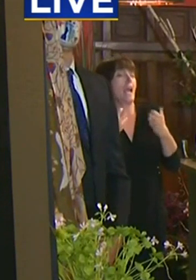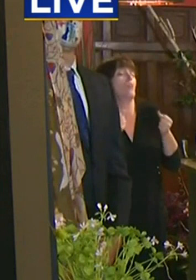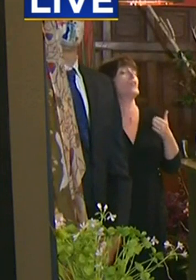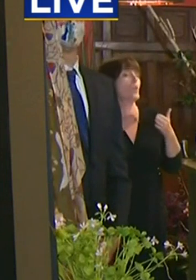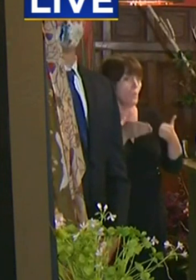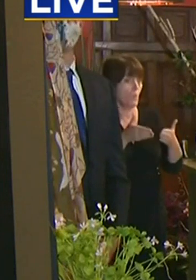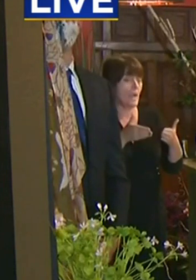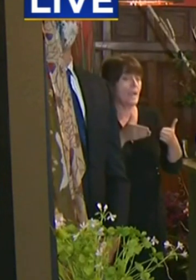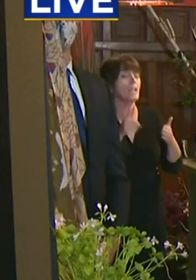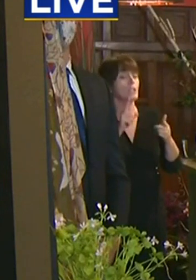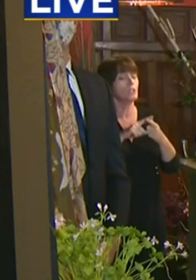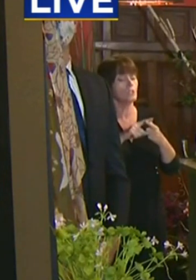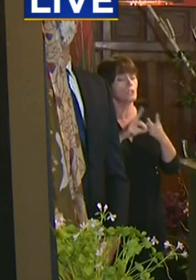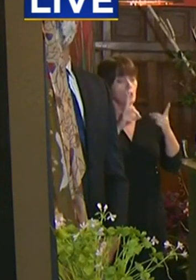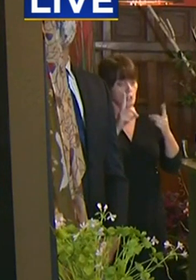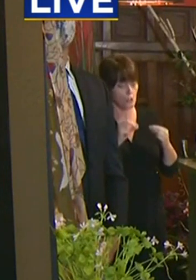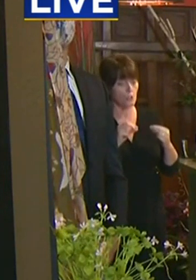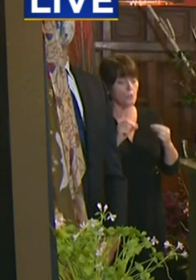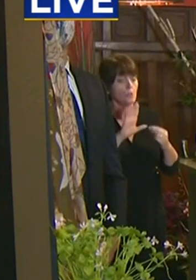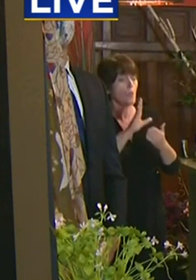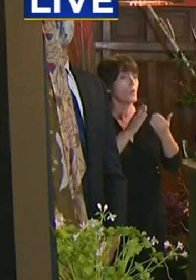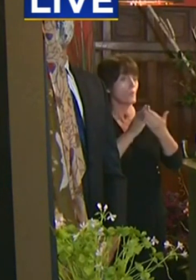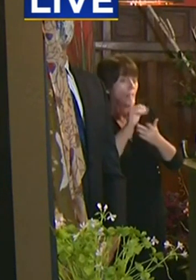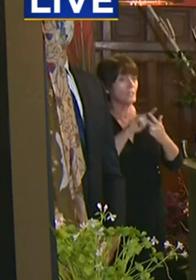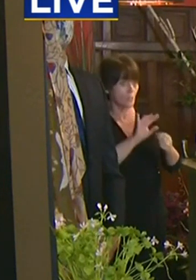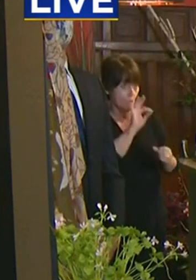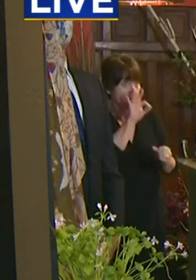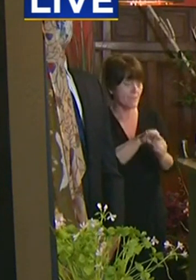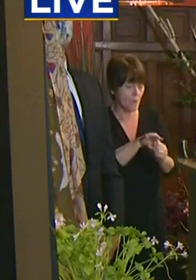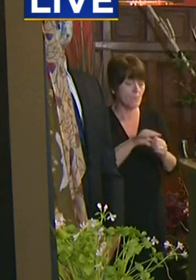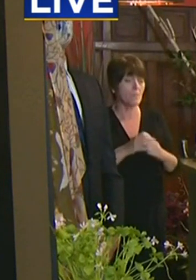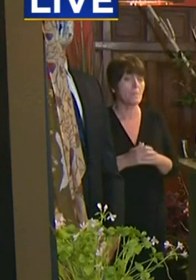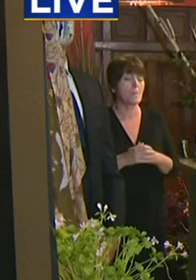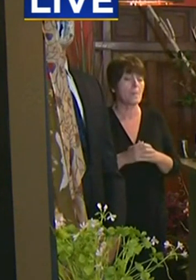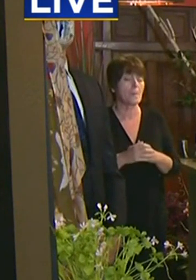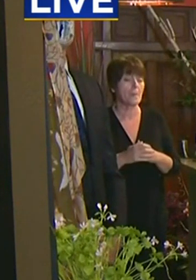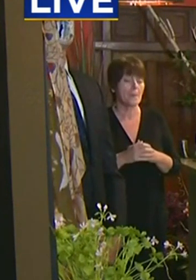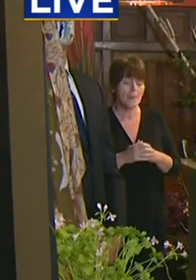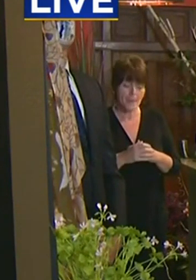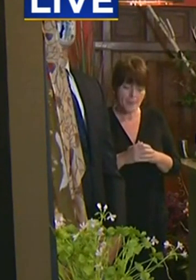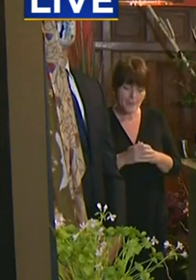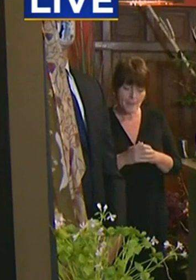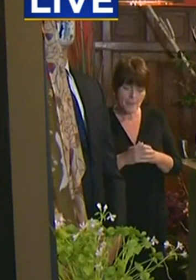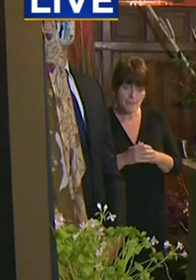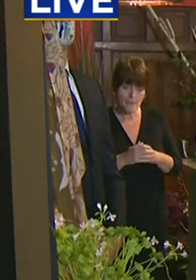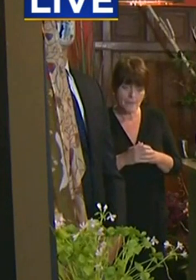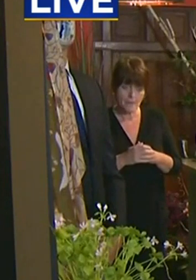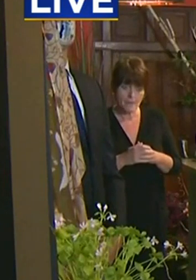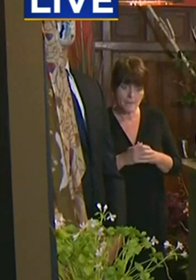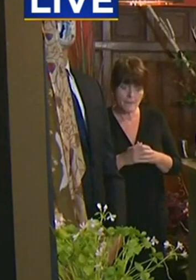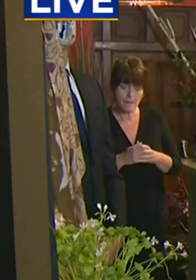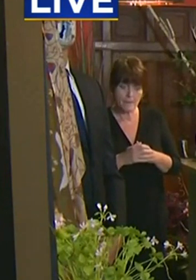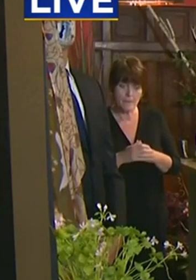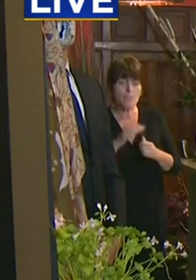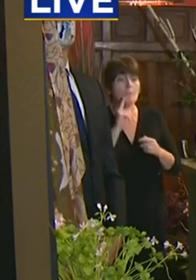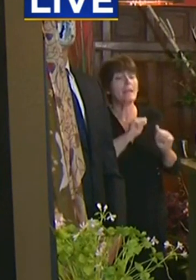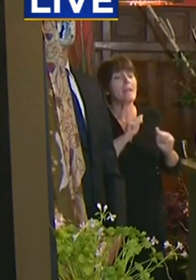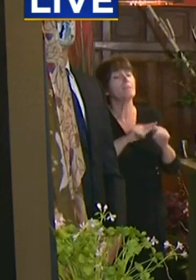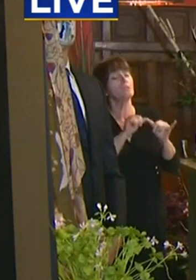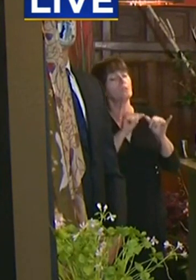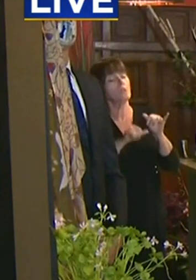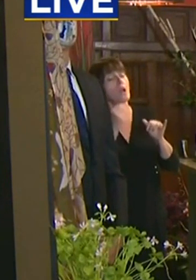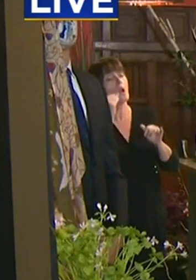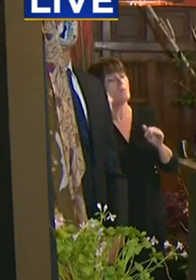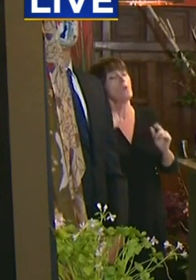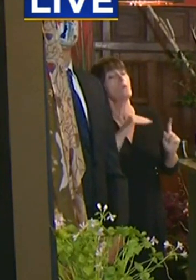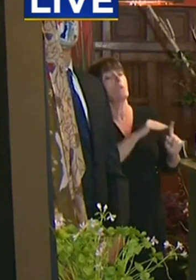to exercise your right to vote than from the safety and convenience of your own home. And I'll also remind